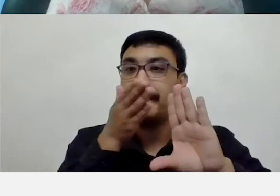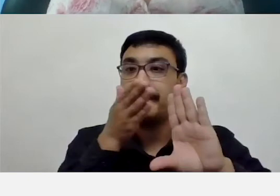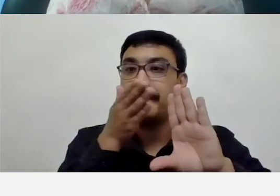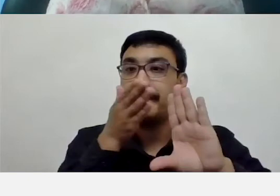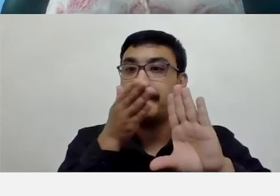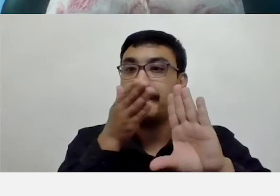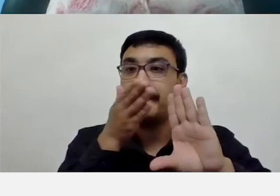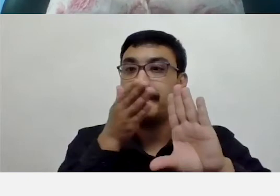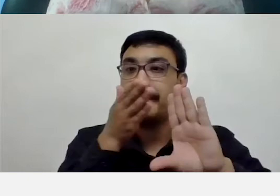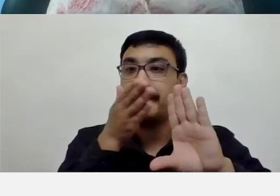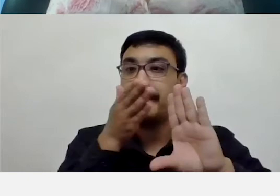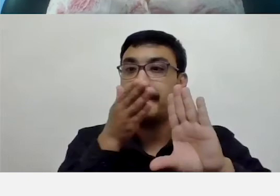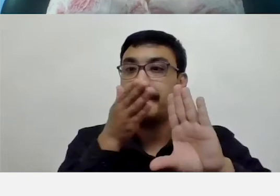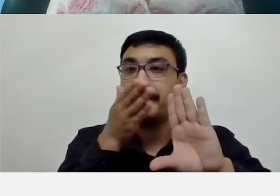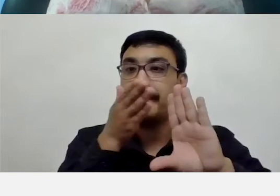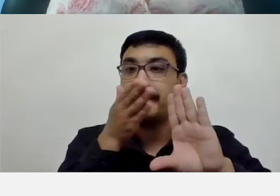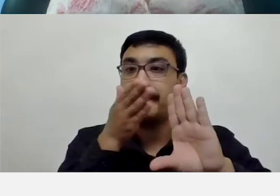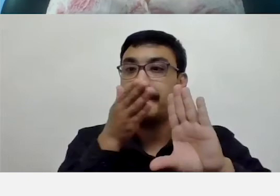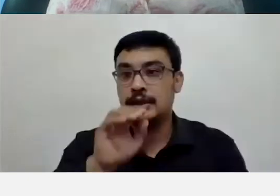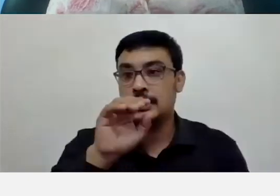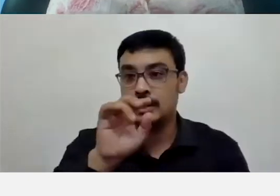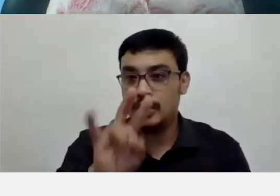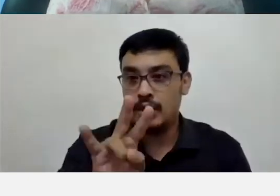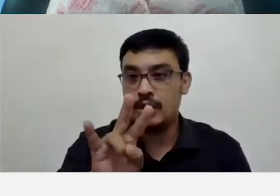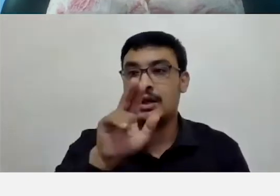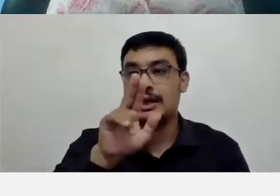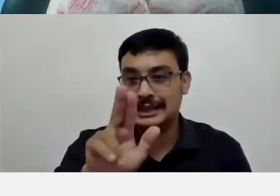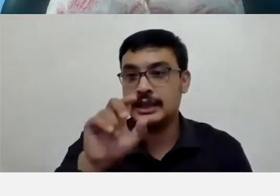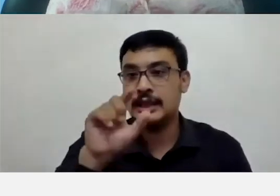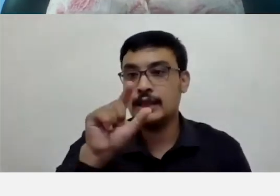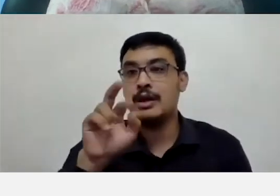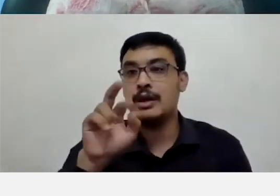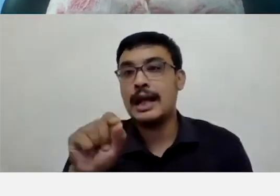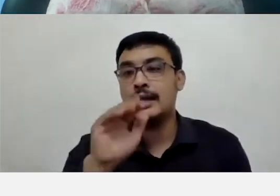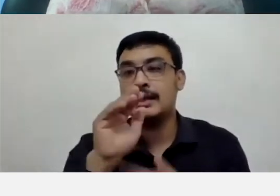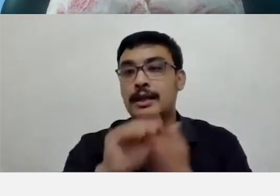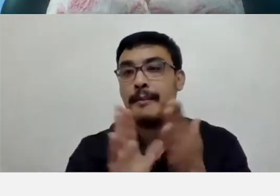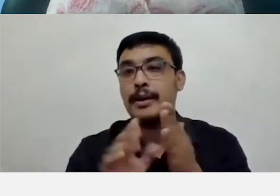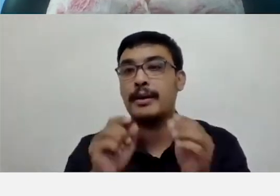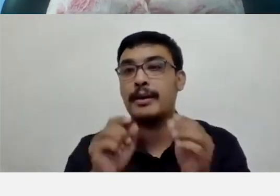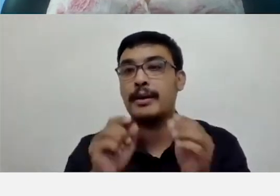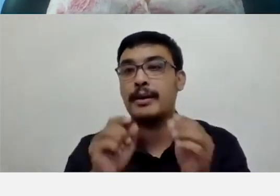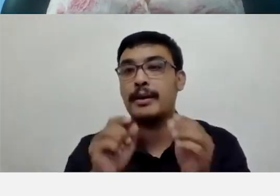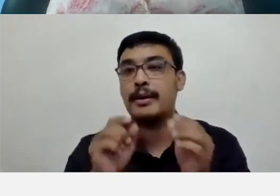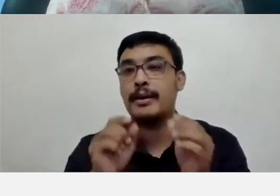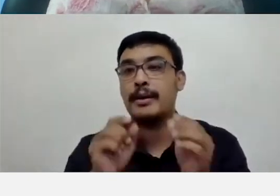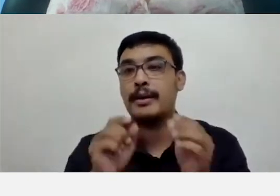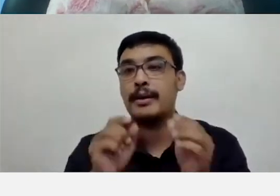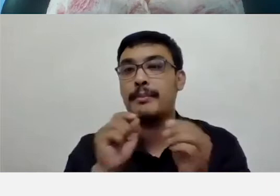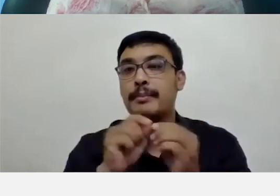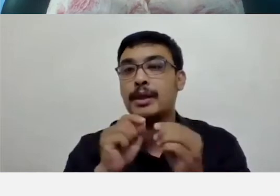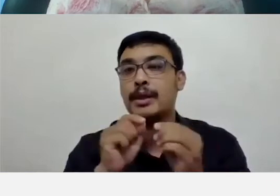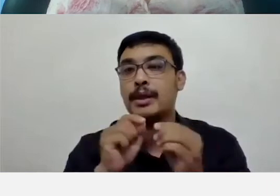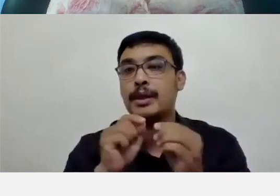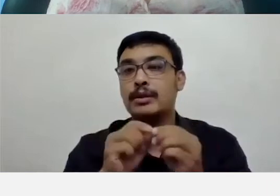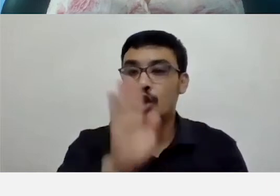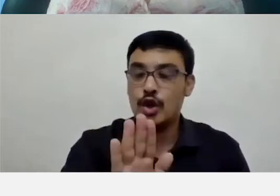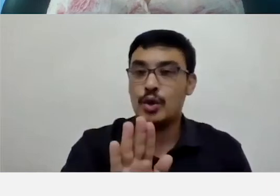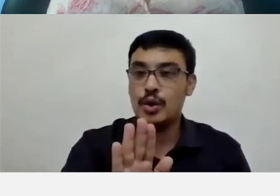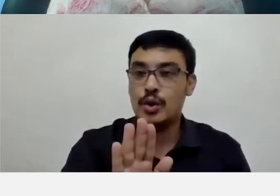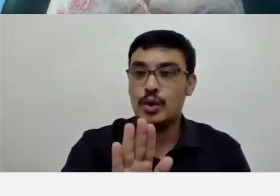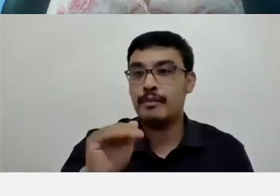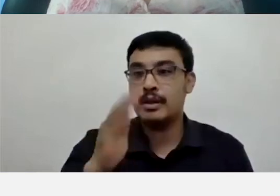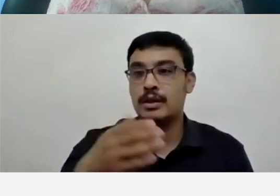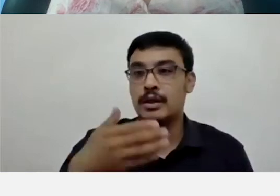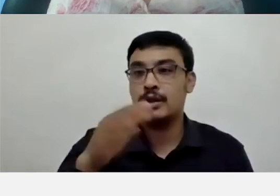temple. Shikhara style temple, it is called as Vatsala Durga temple. So it is a very